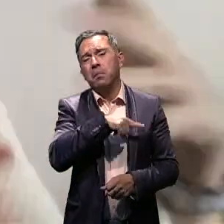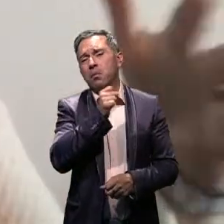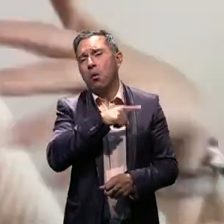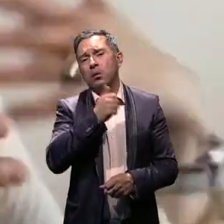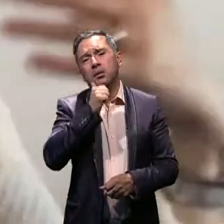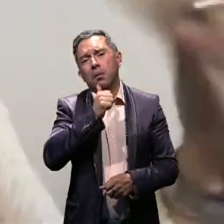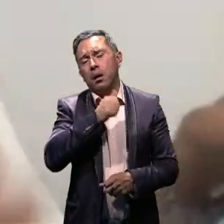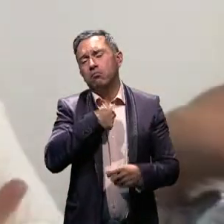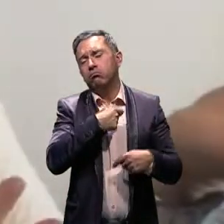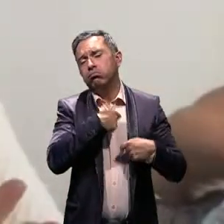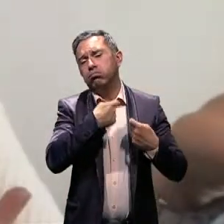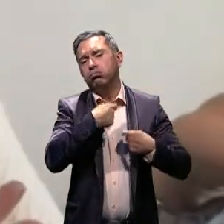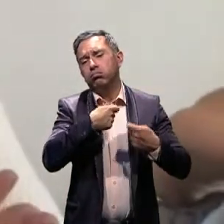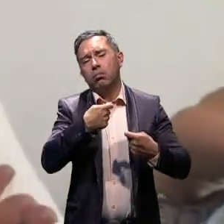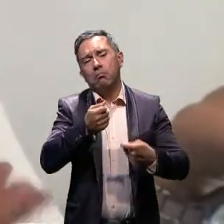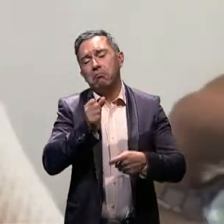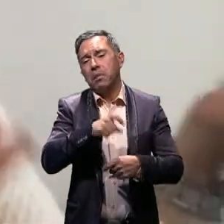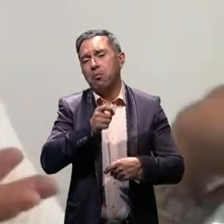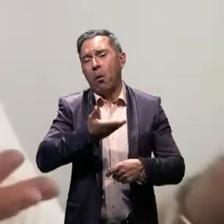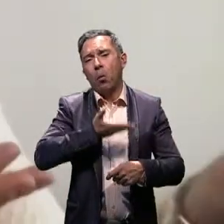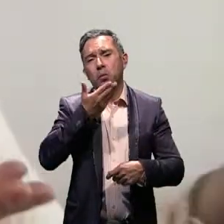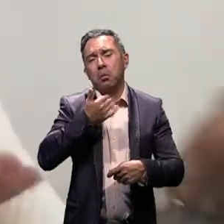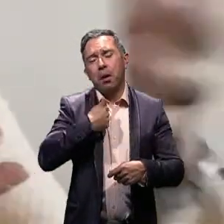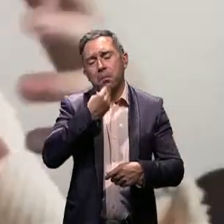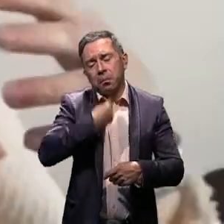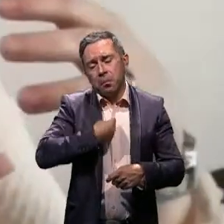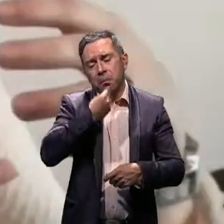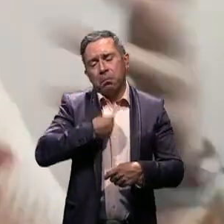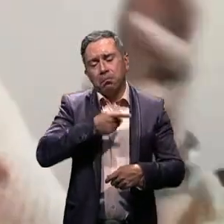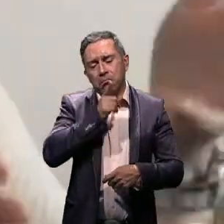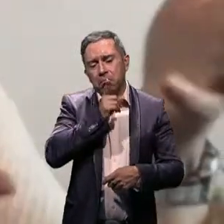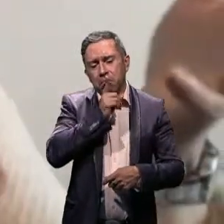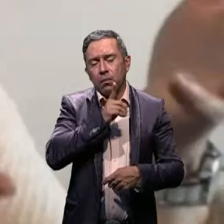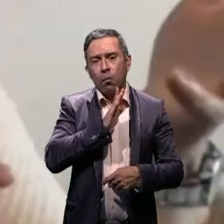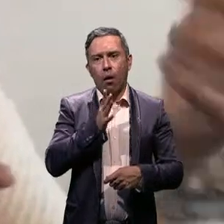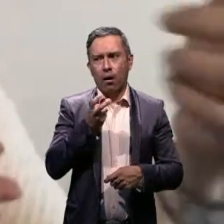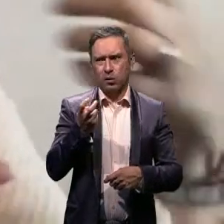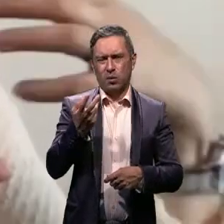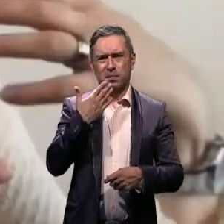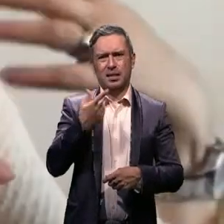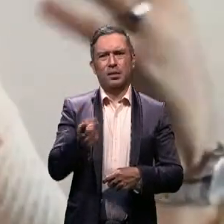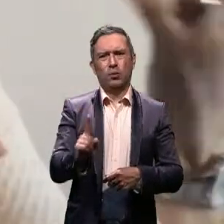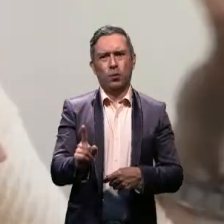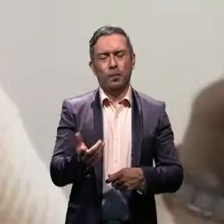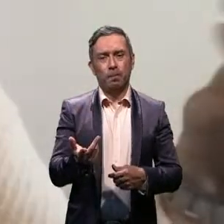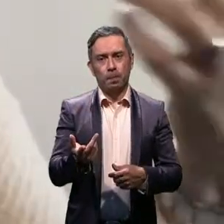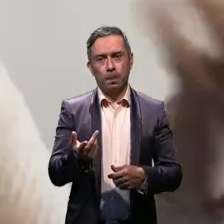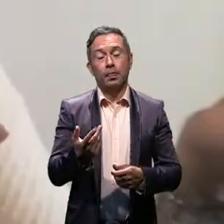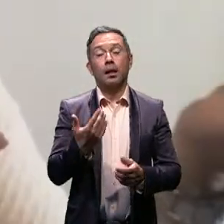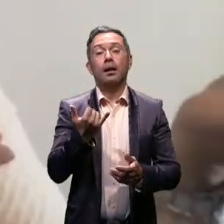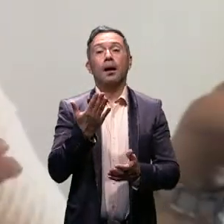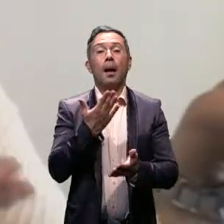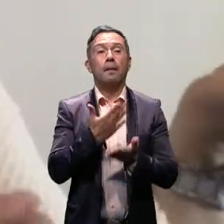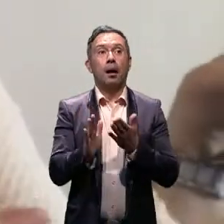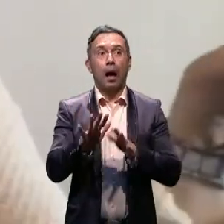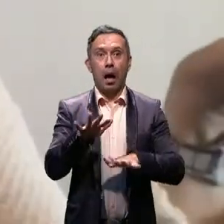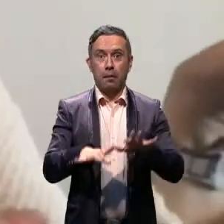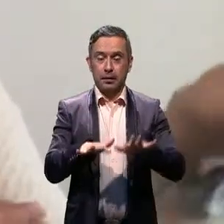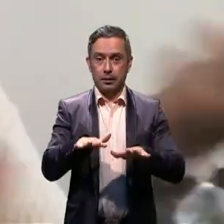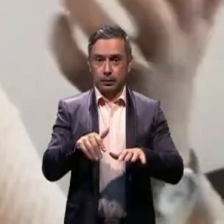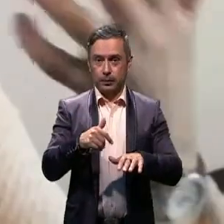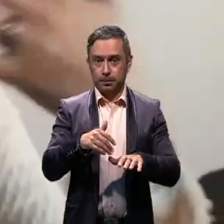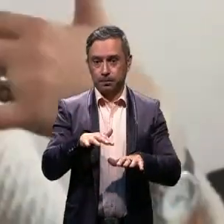It's happening to everybody, so we have to be here and be strong and stand it or bear